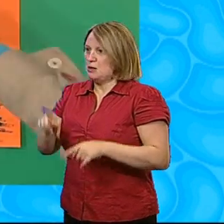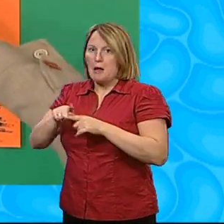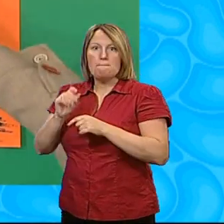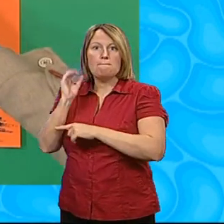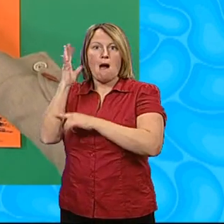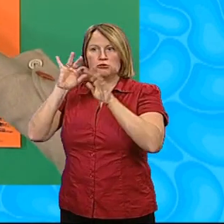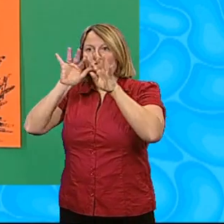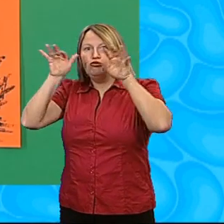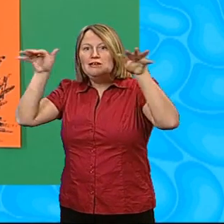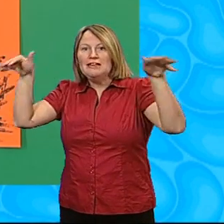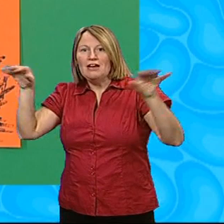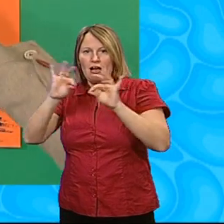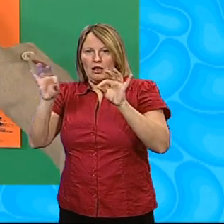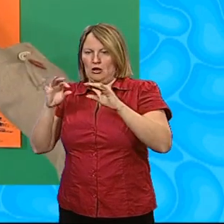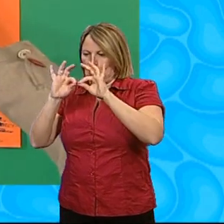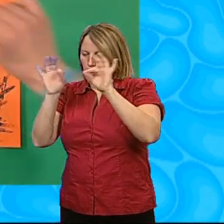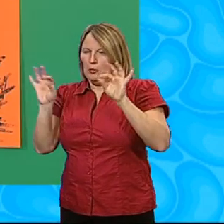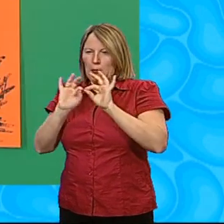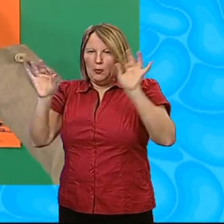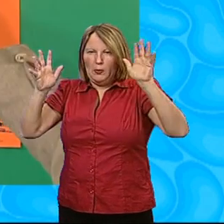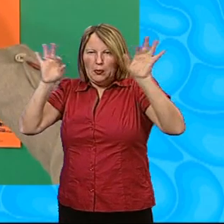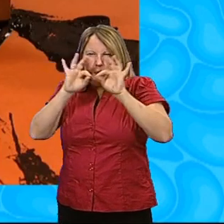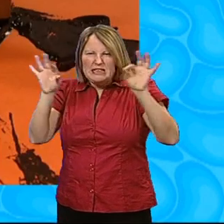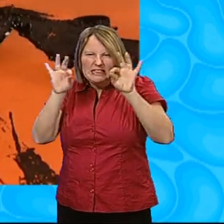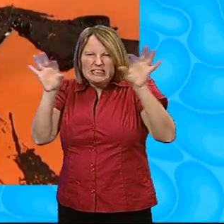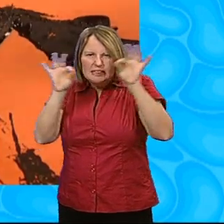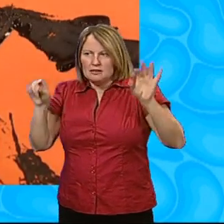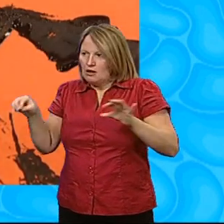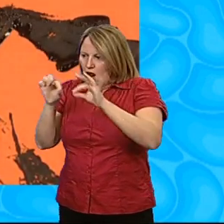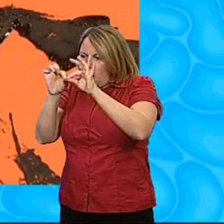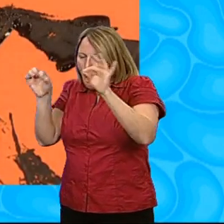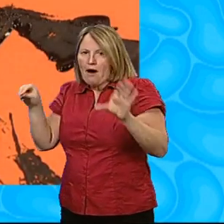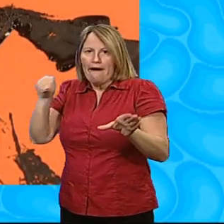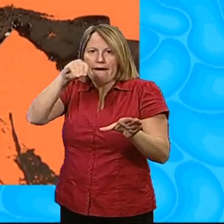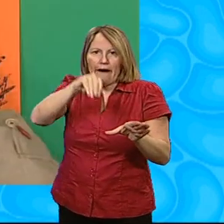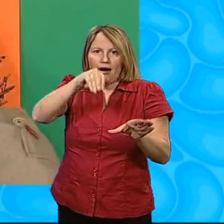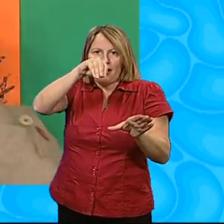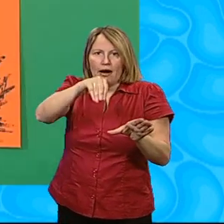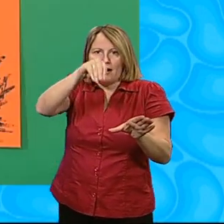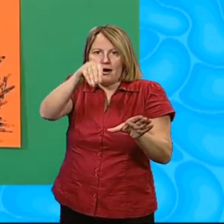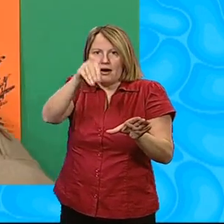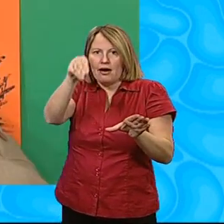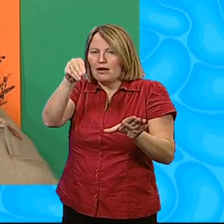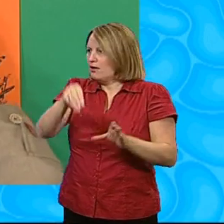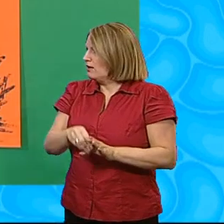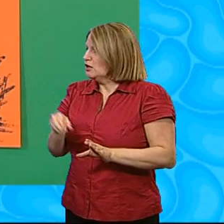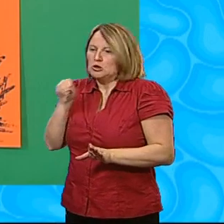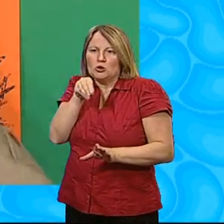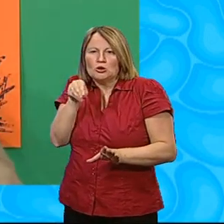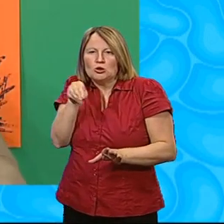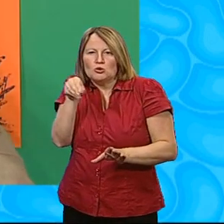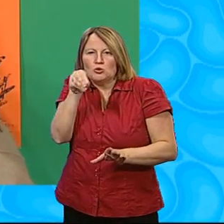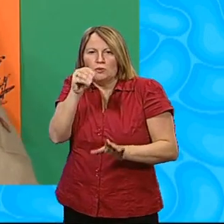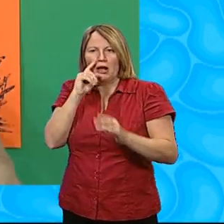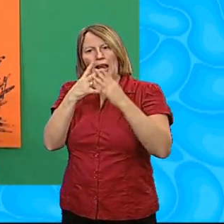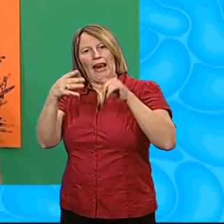Palm trees have lots of spiny branches. Use the long side of the card to make the middle and the short side